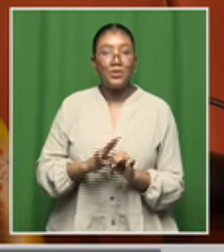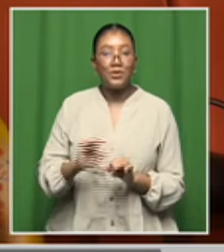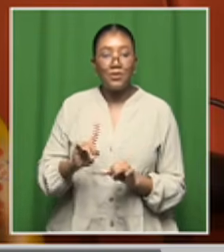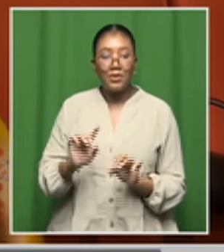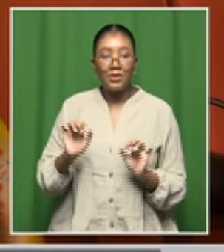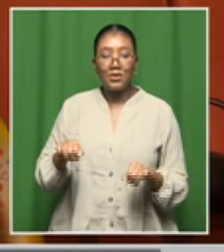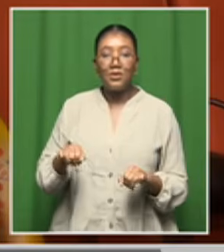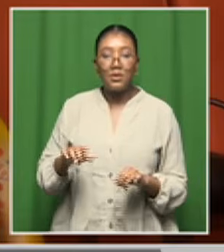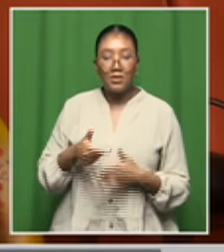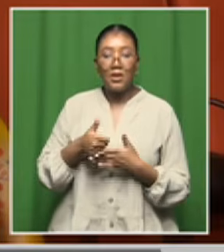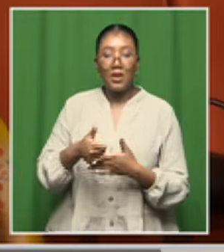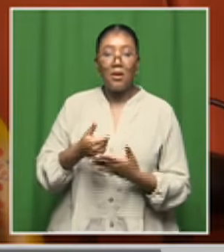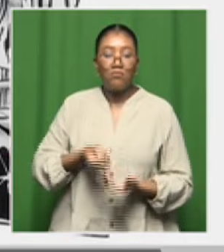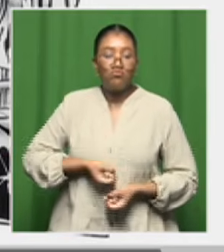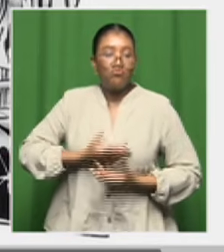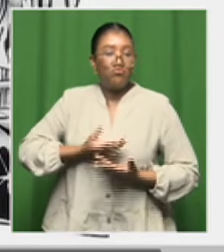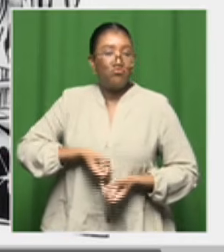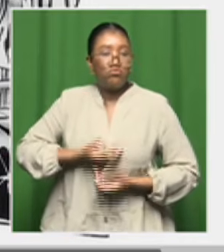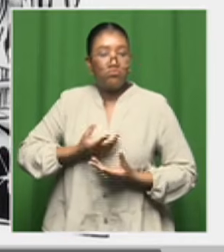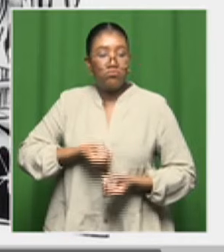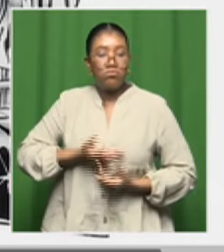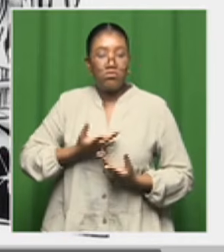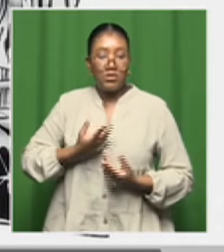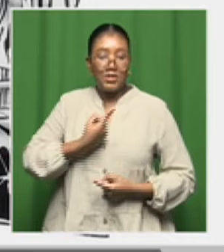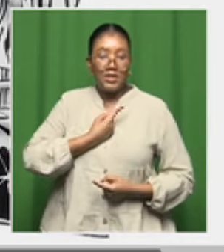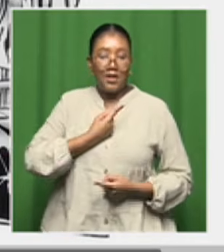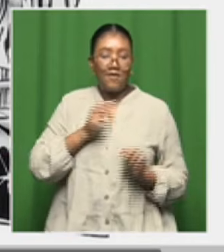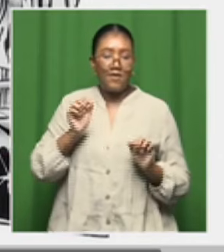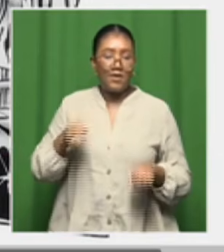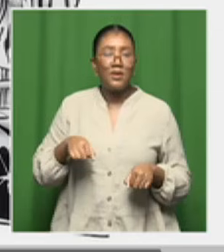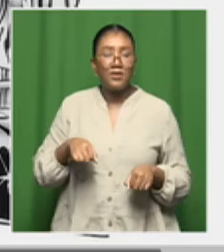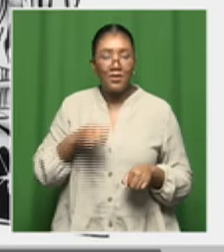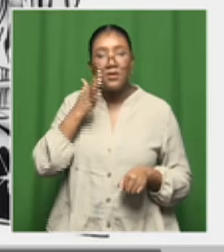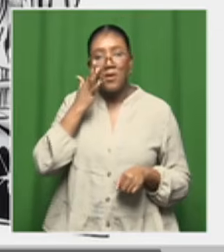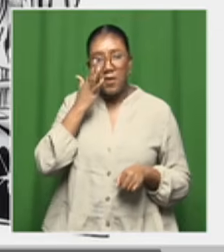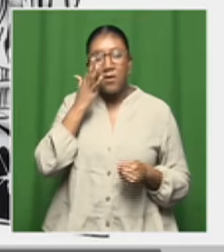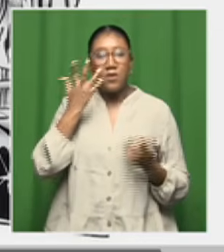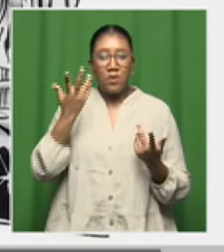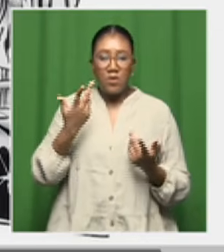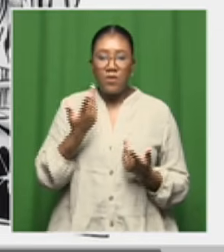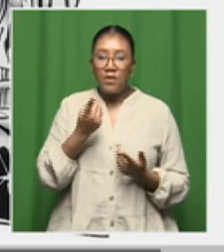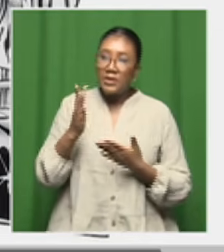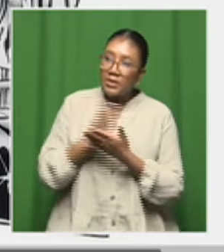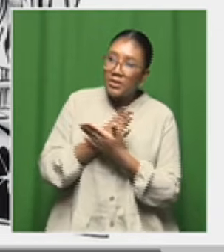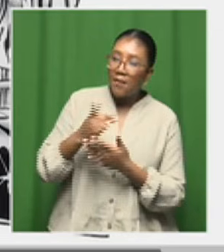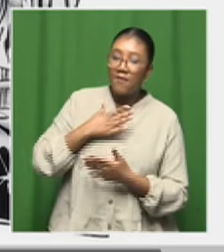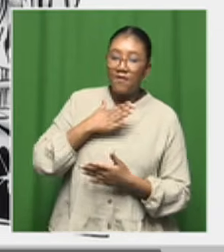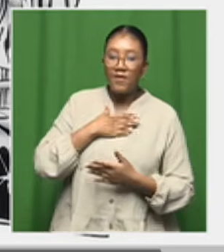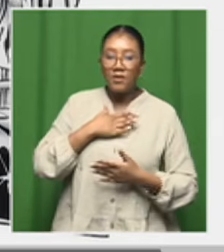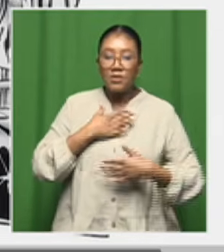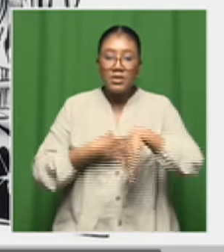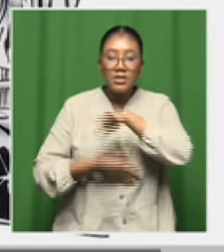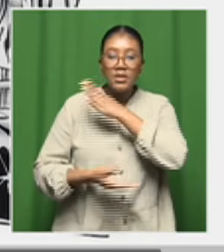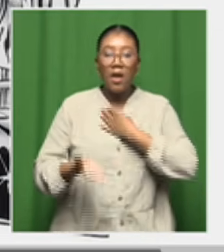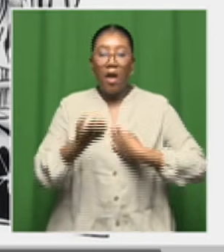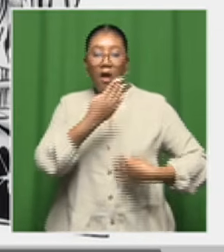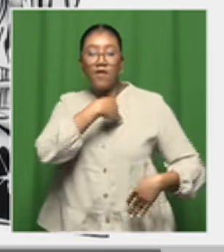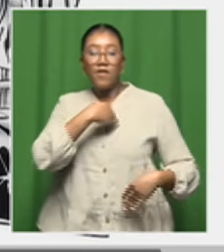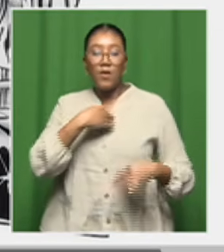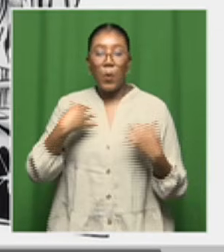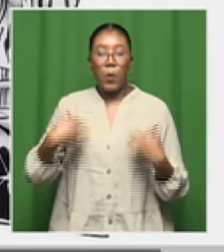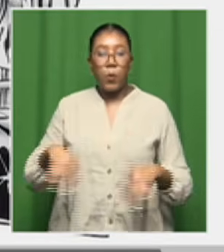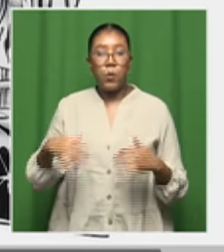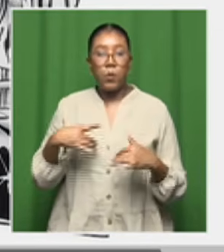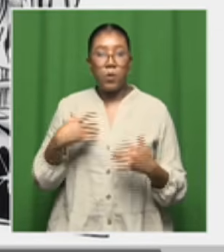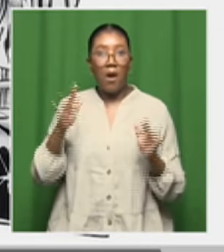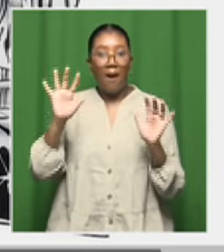it's a way to express myself. And very often you'll feel that someone resonates to a scarf because of a certain shape or color,